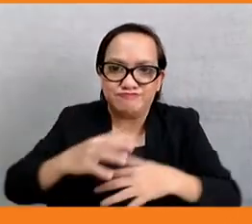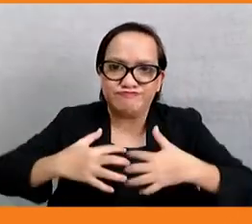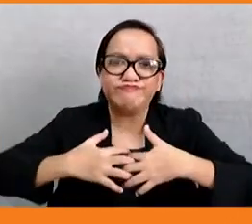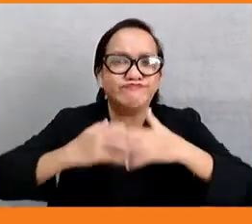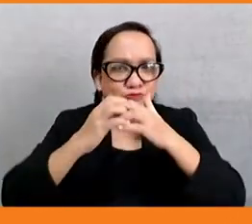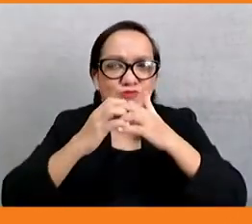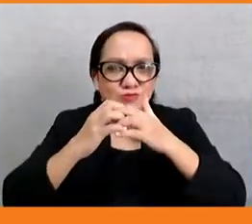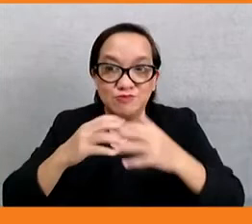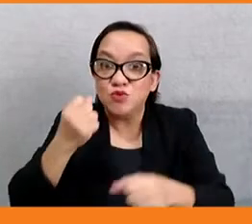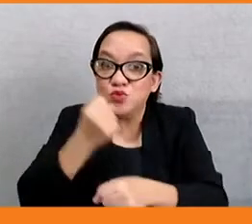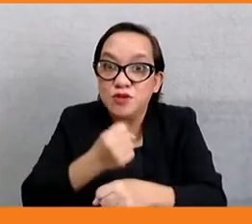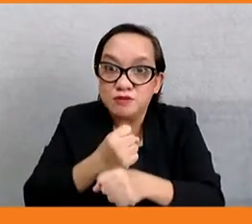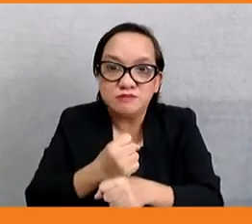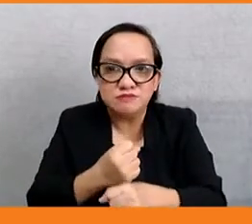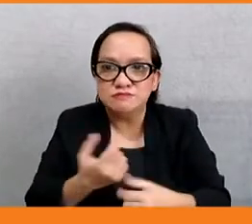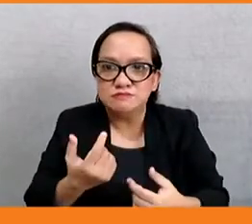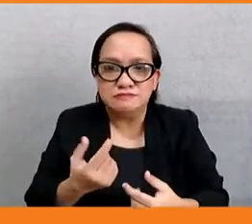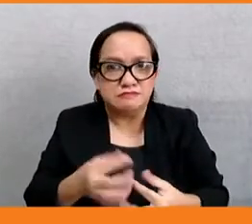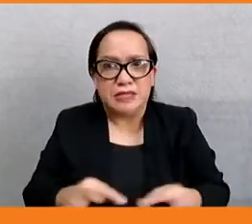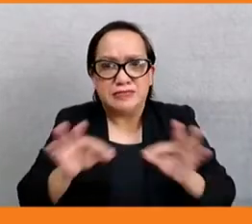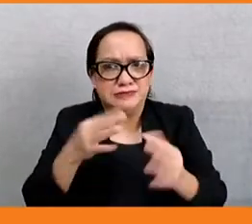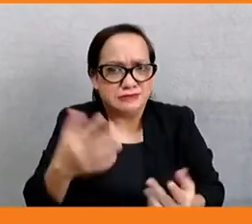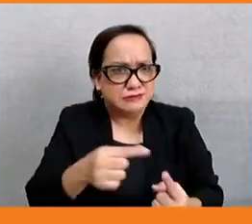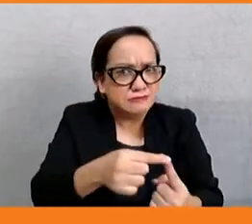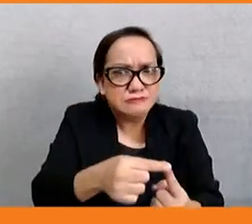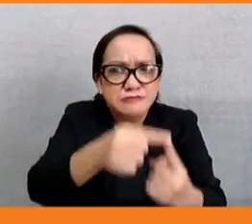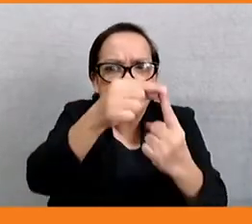services. And finally, the fourth point.